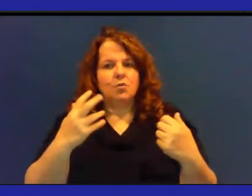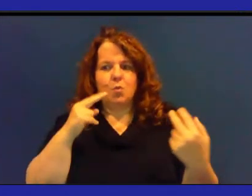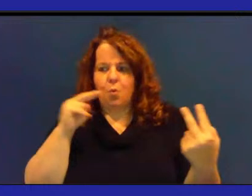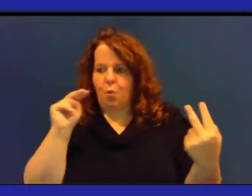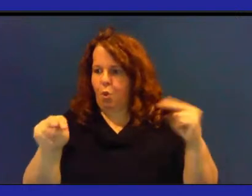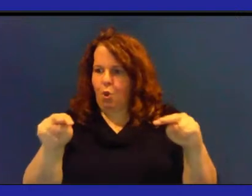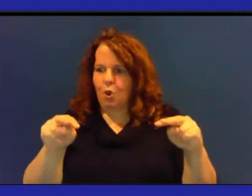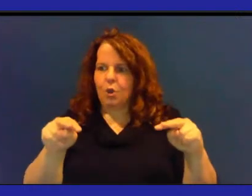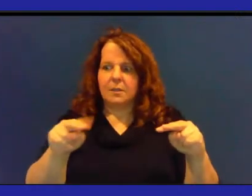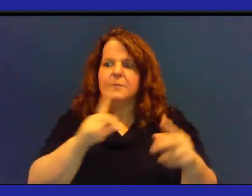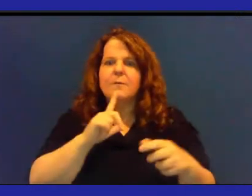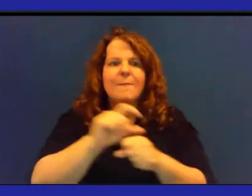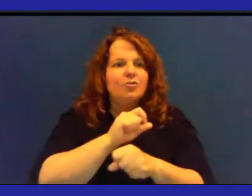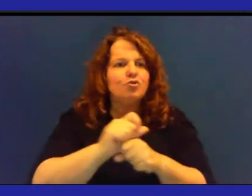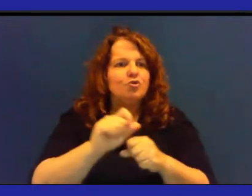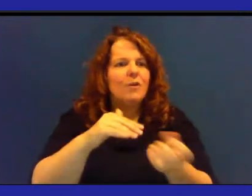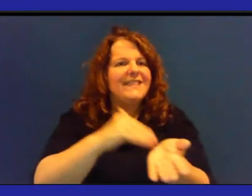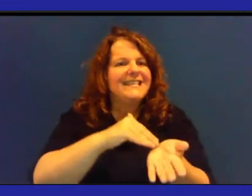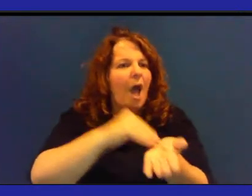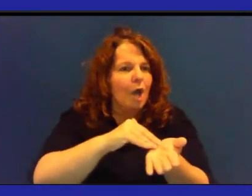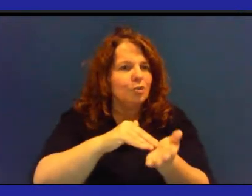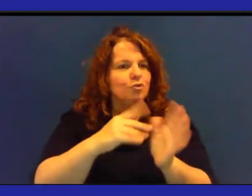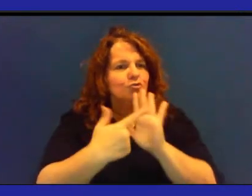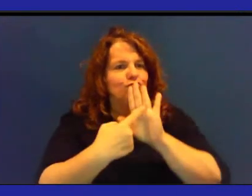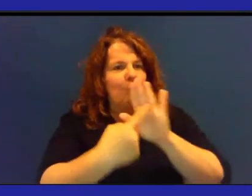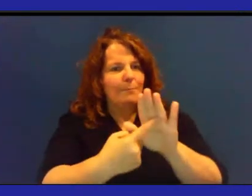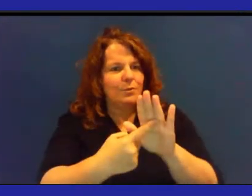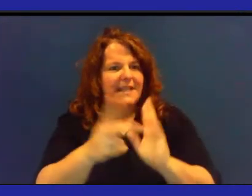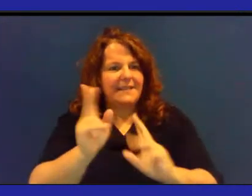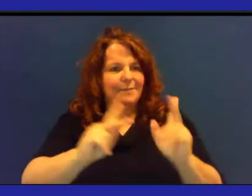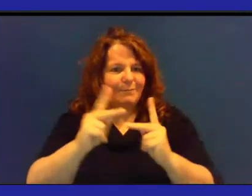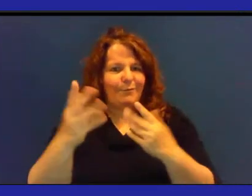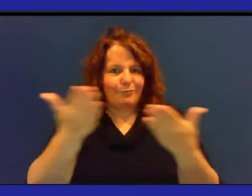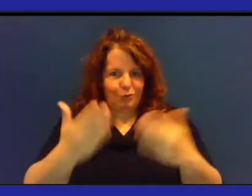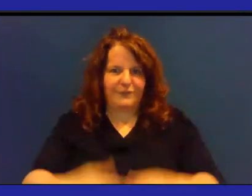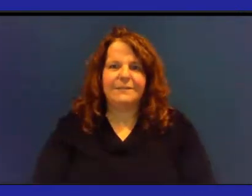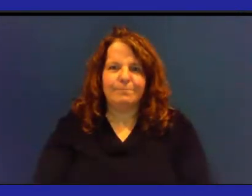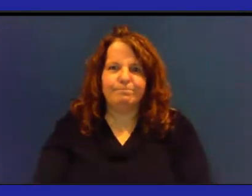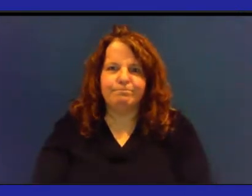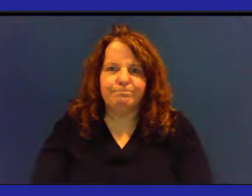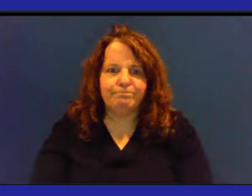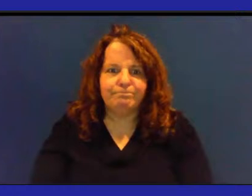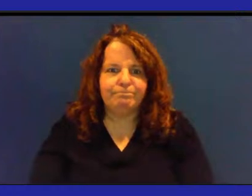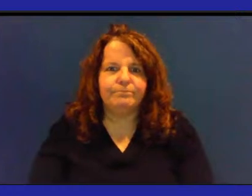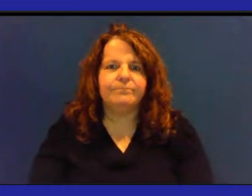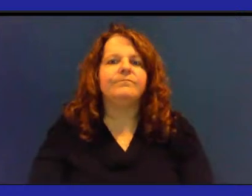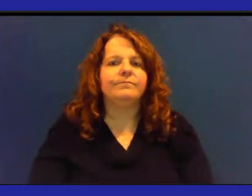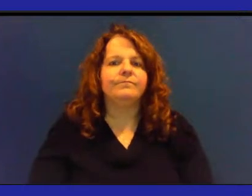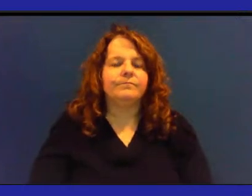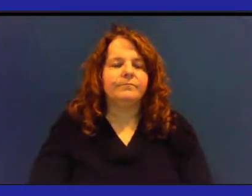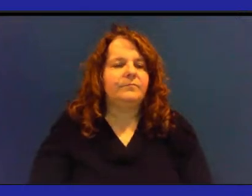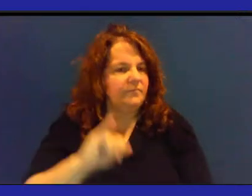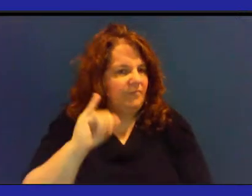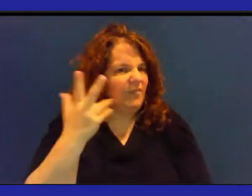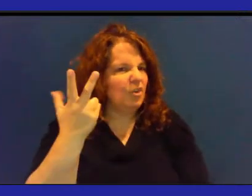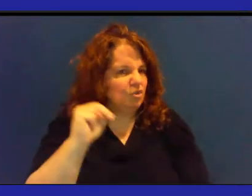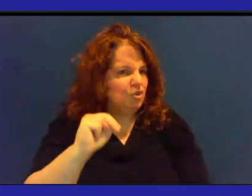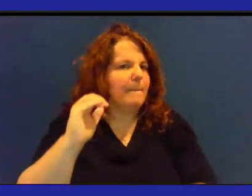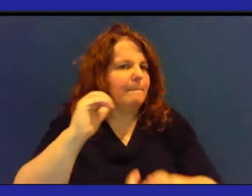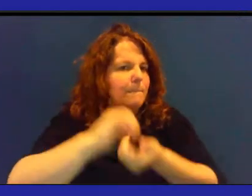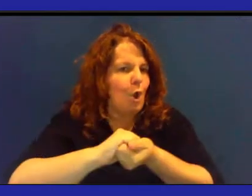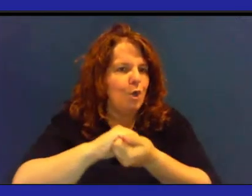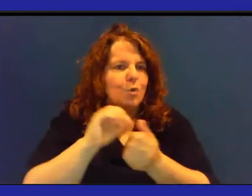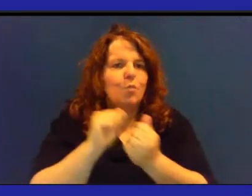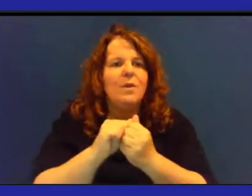reflection, facility-specific. That's just a thought. Yeah, and John is also partnered with the Mosaic